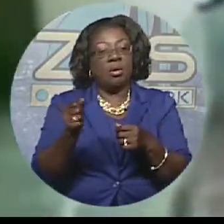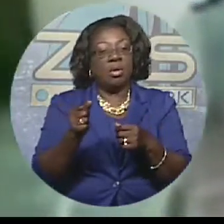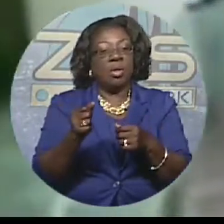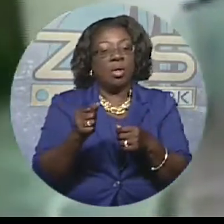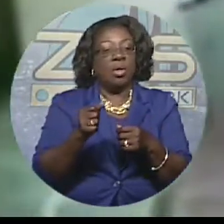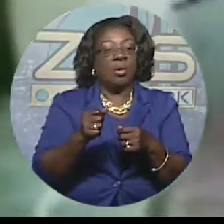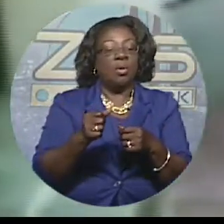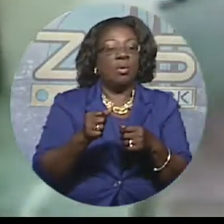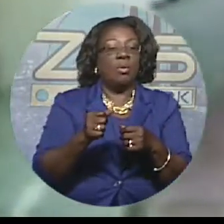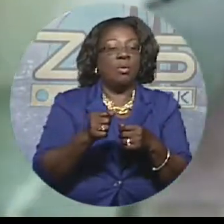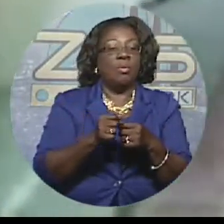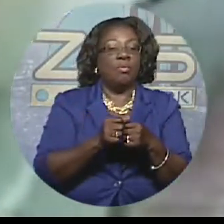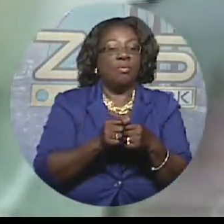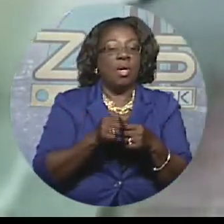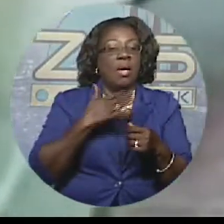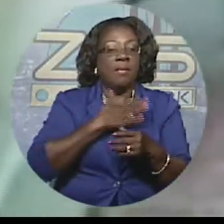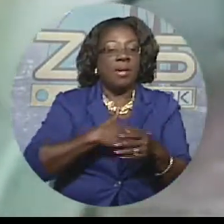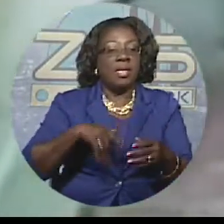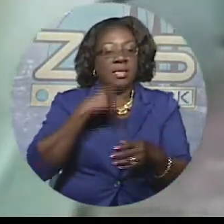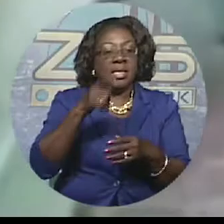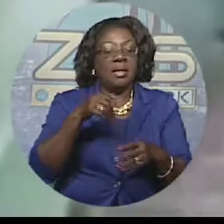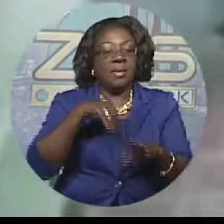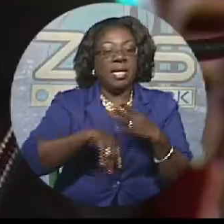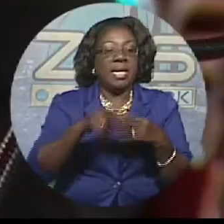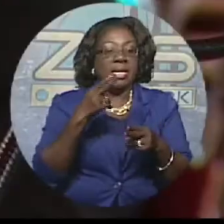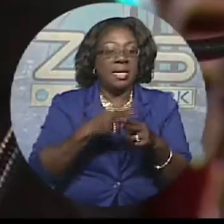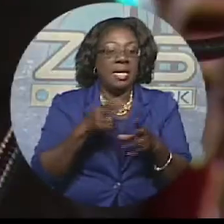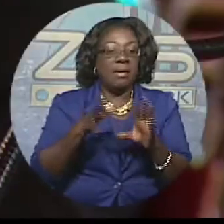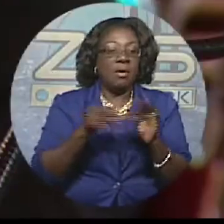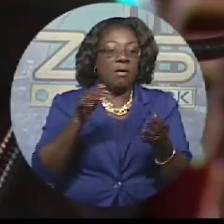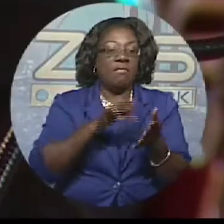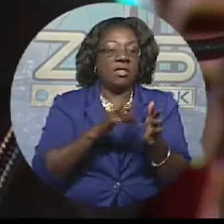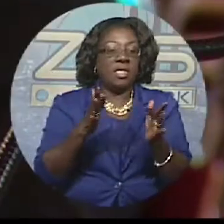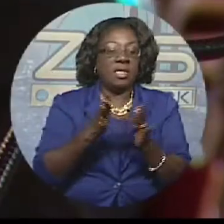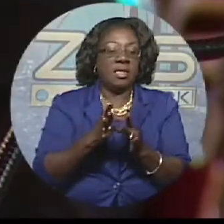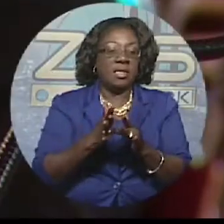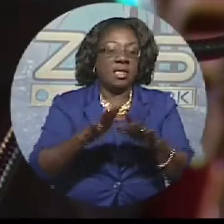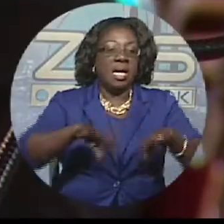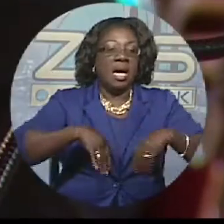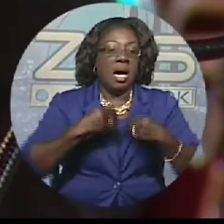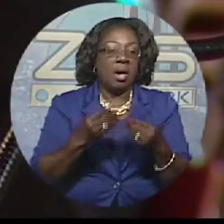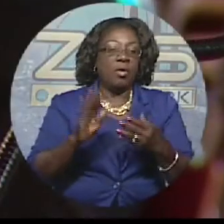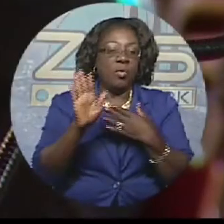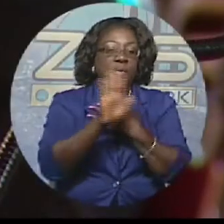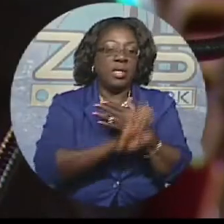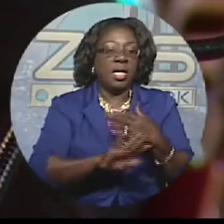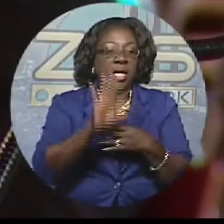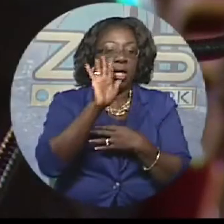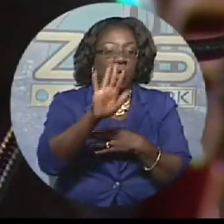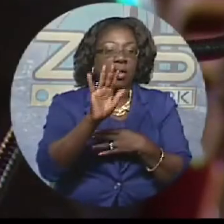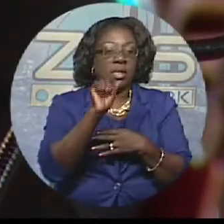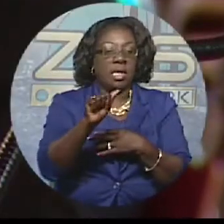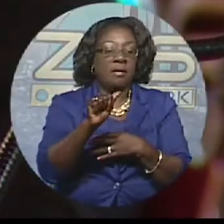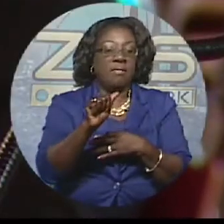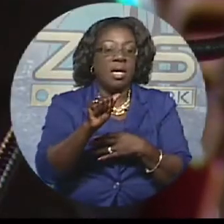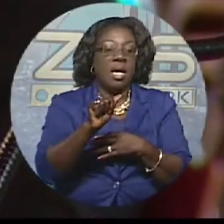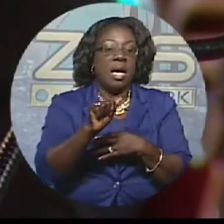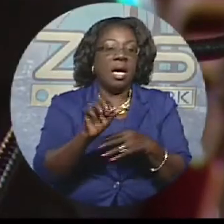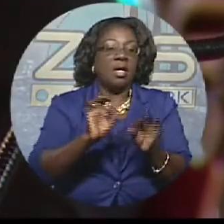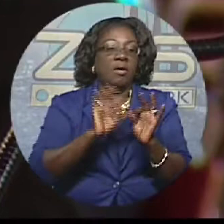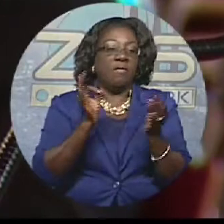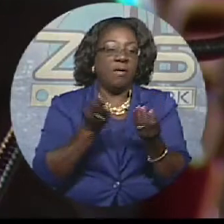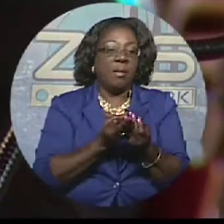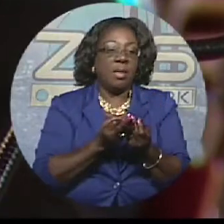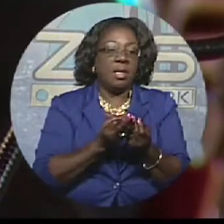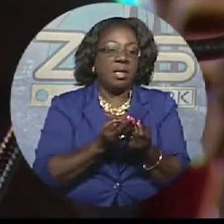bang. Please tell me, in the name of Jesus, how do you protect yourself and your family against someone with such a